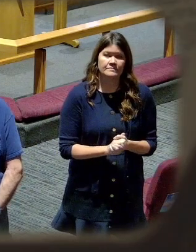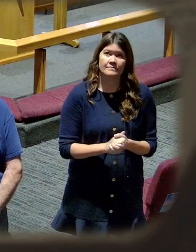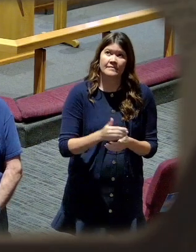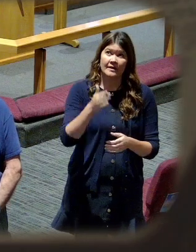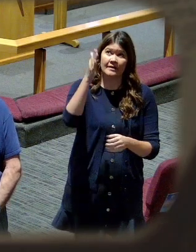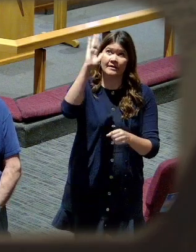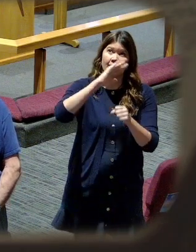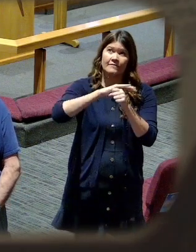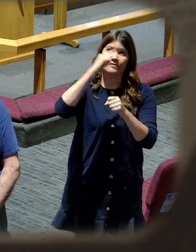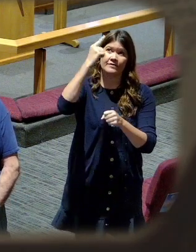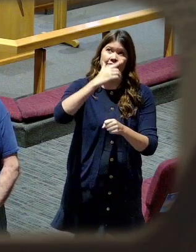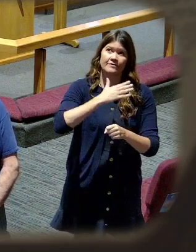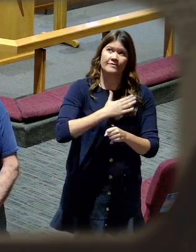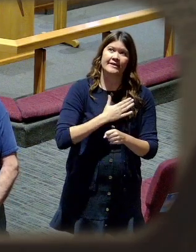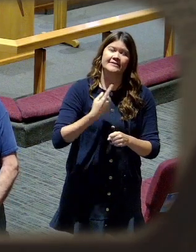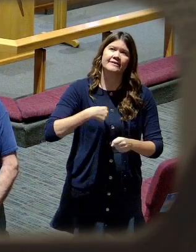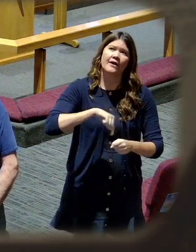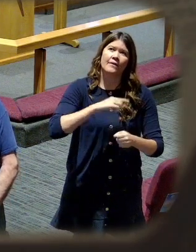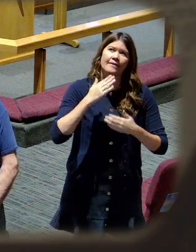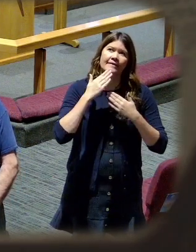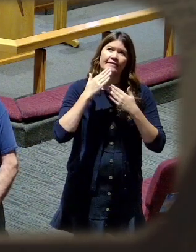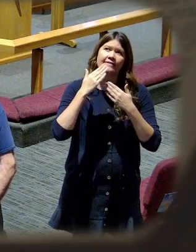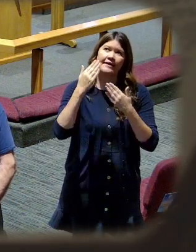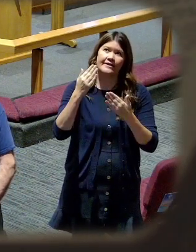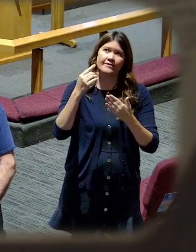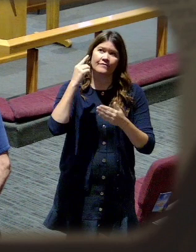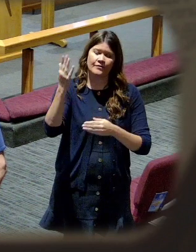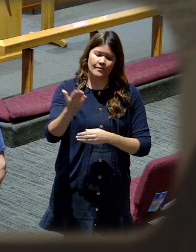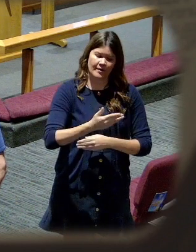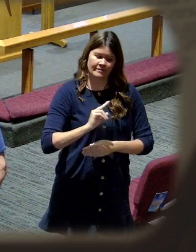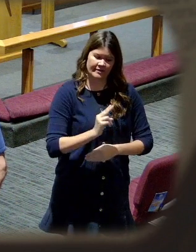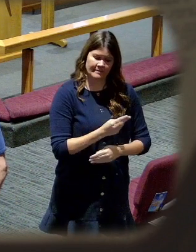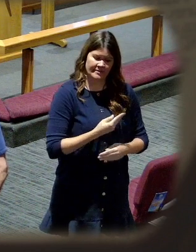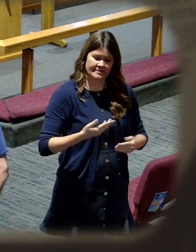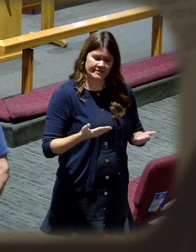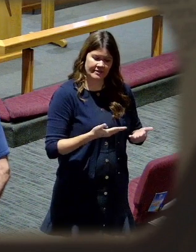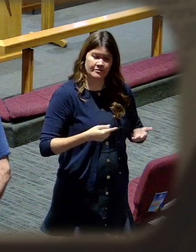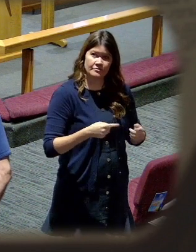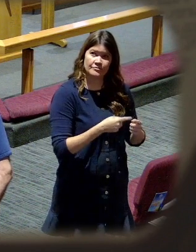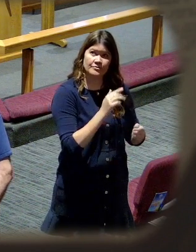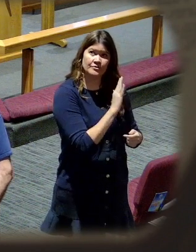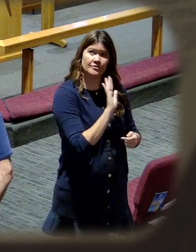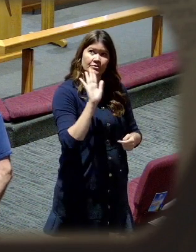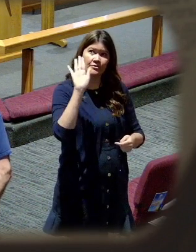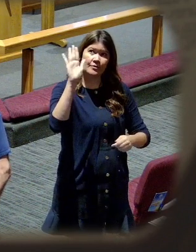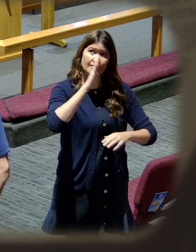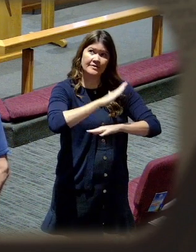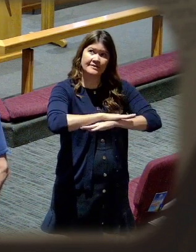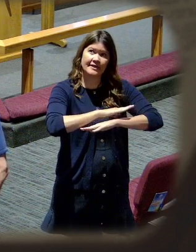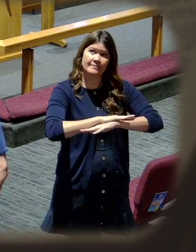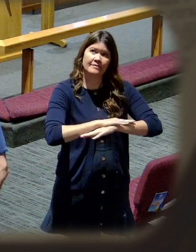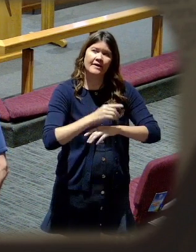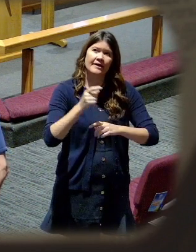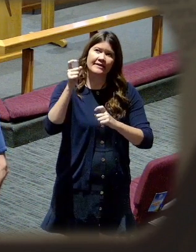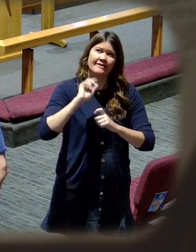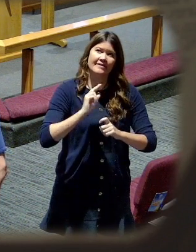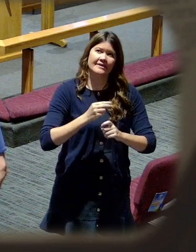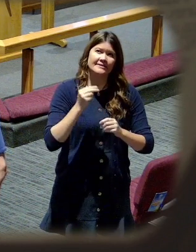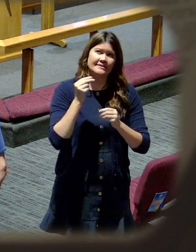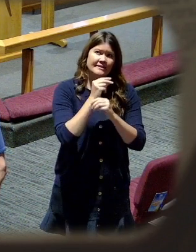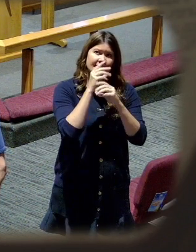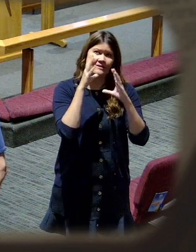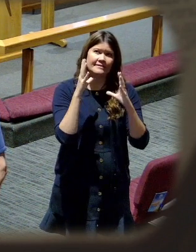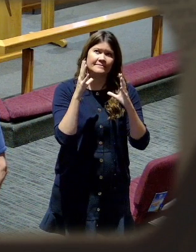Gracious God, our Heavenly Father, we thank you for having welcomed us at your table, giving us a foretaste of the feast to come in your